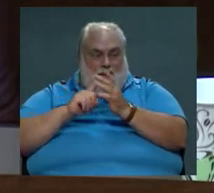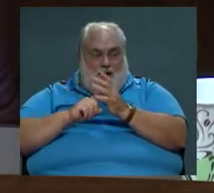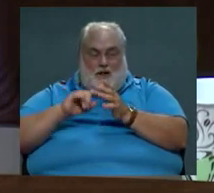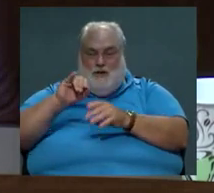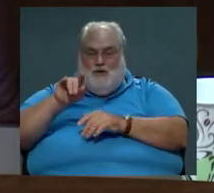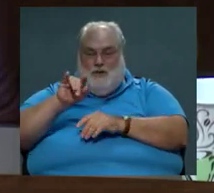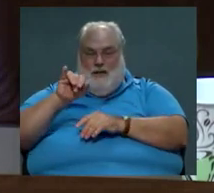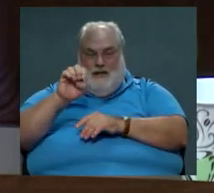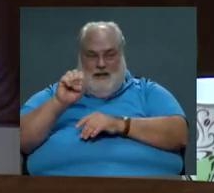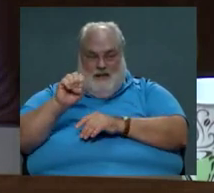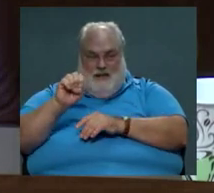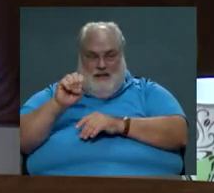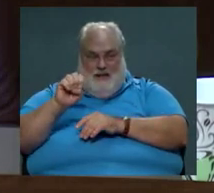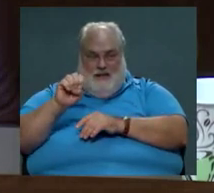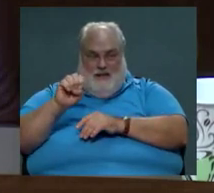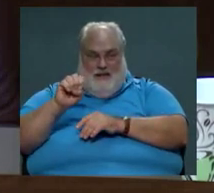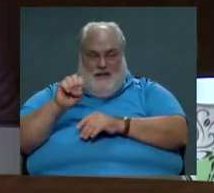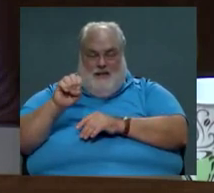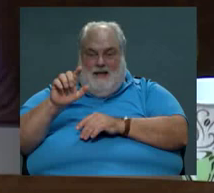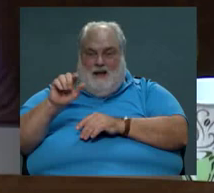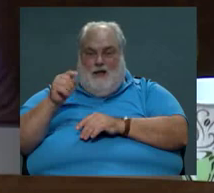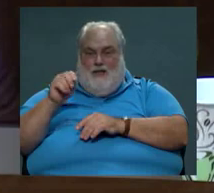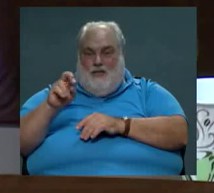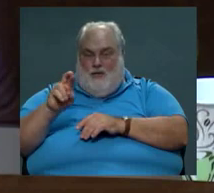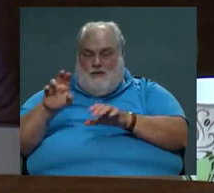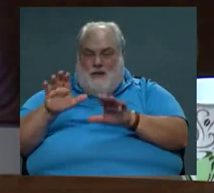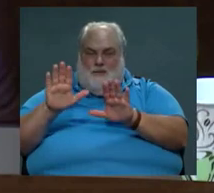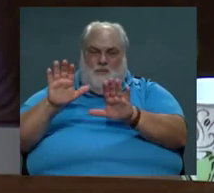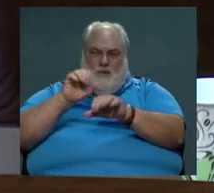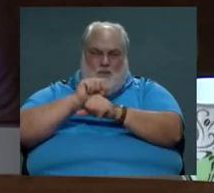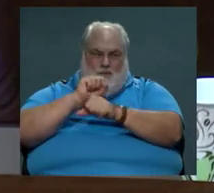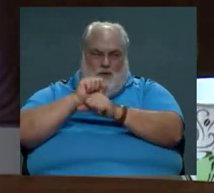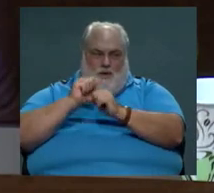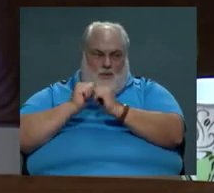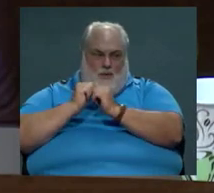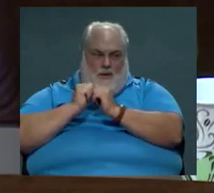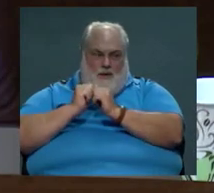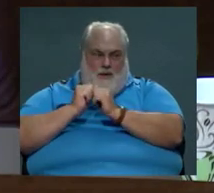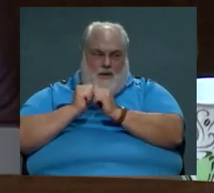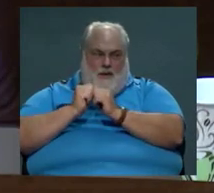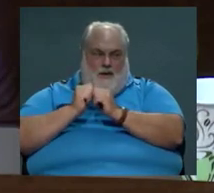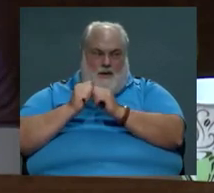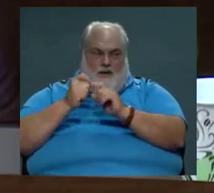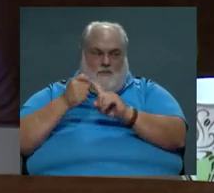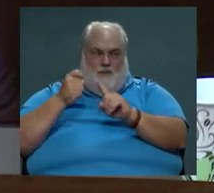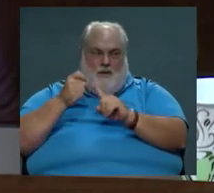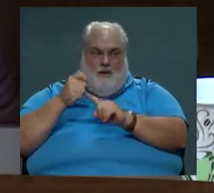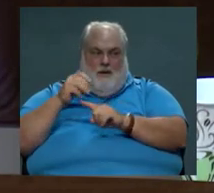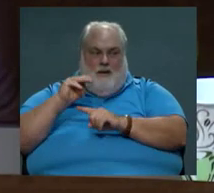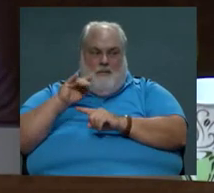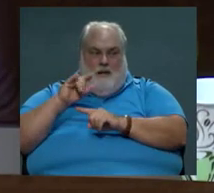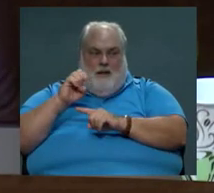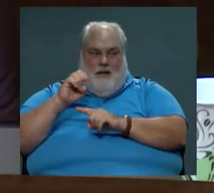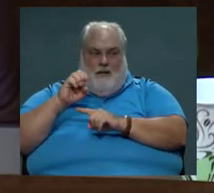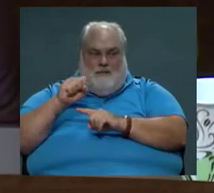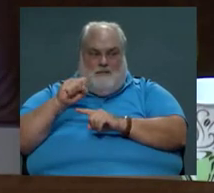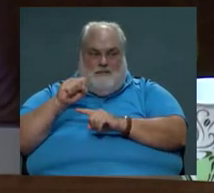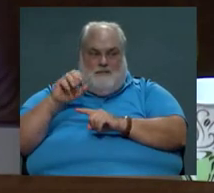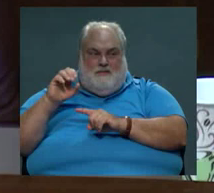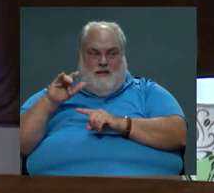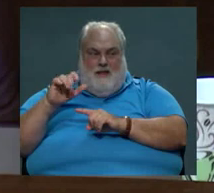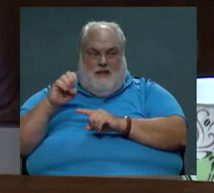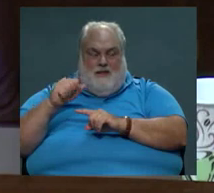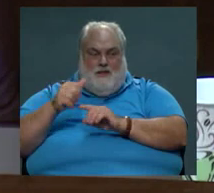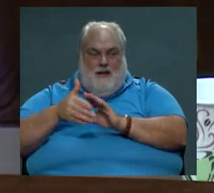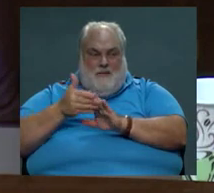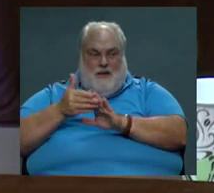Julie Luther, who's done some tremendous work with us. I mean, she operates mayor from the mindset of you do things, you help others because